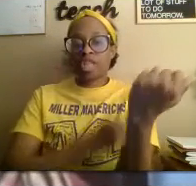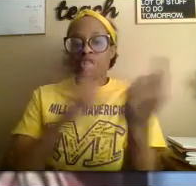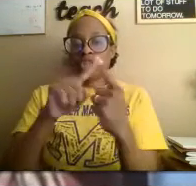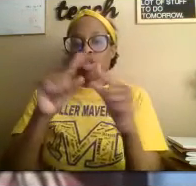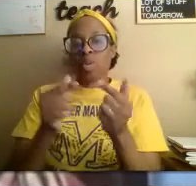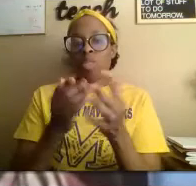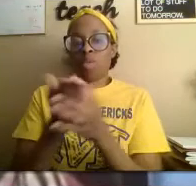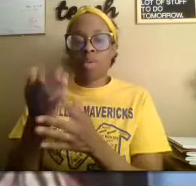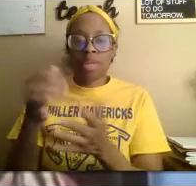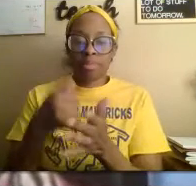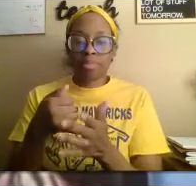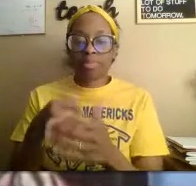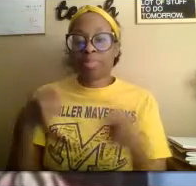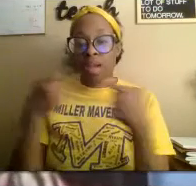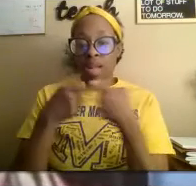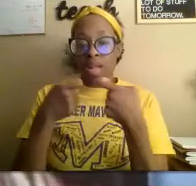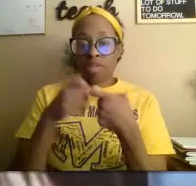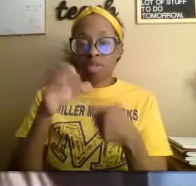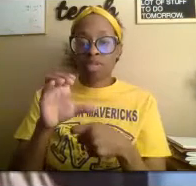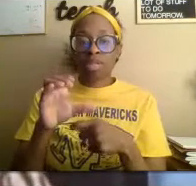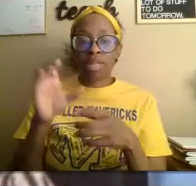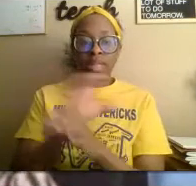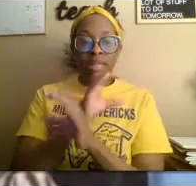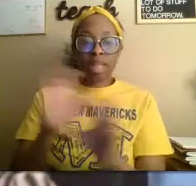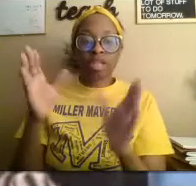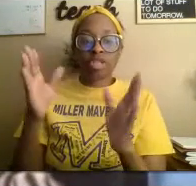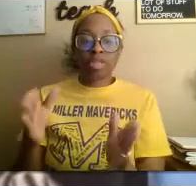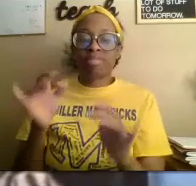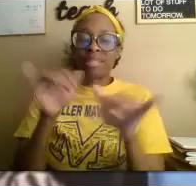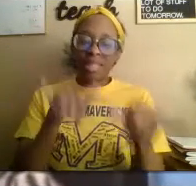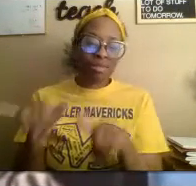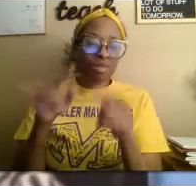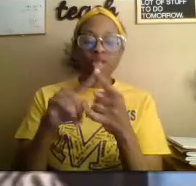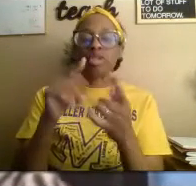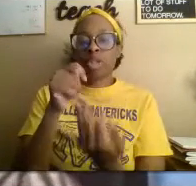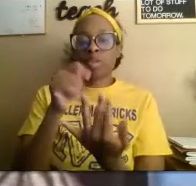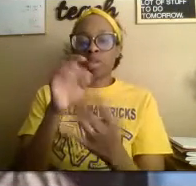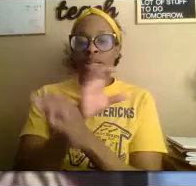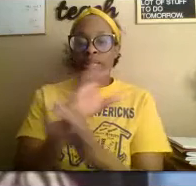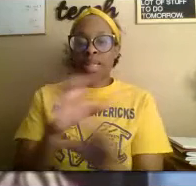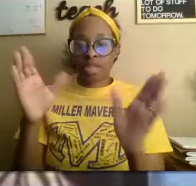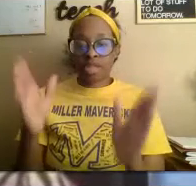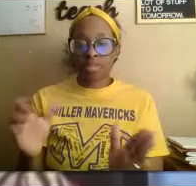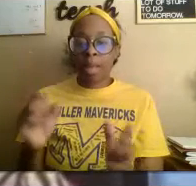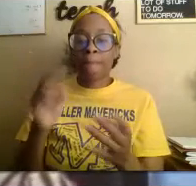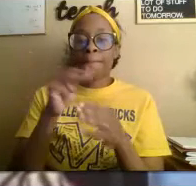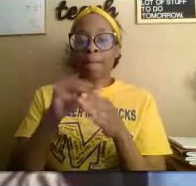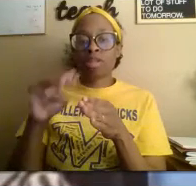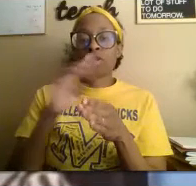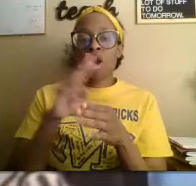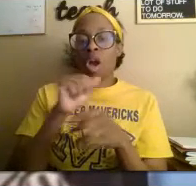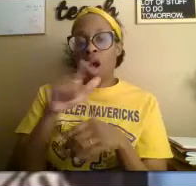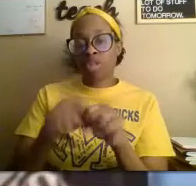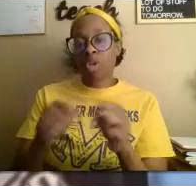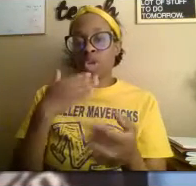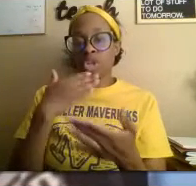All right, electrical conductors are very similar to thermal conductors. Metals are also